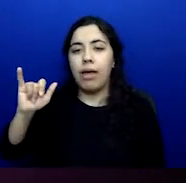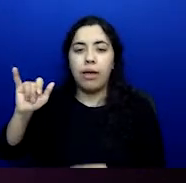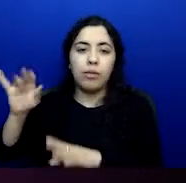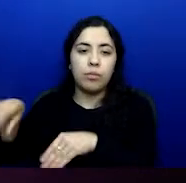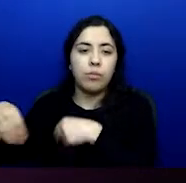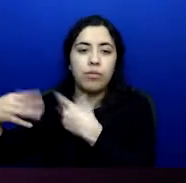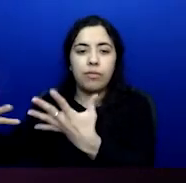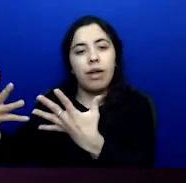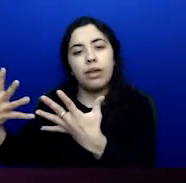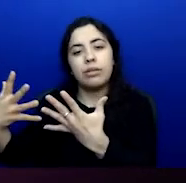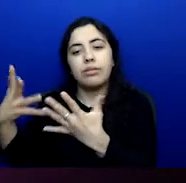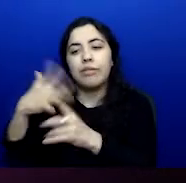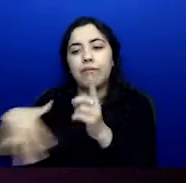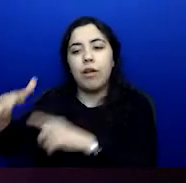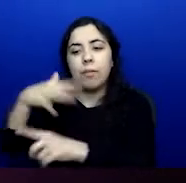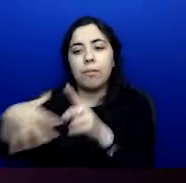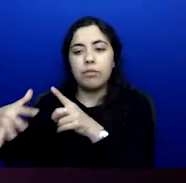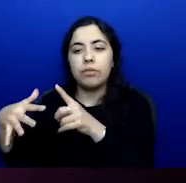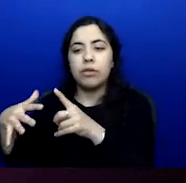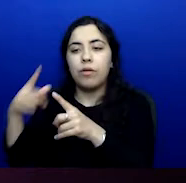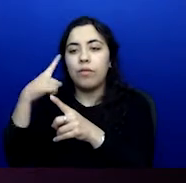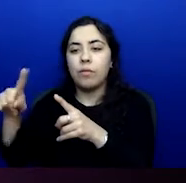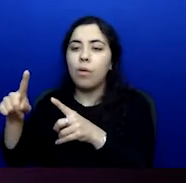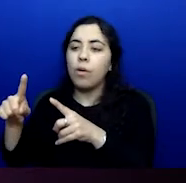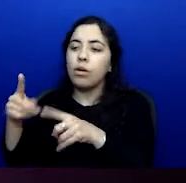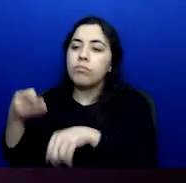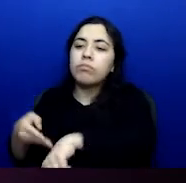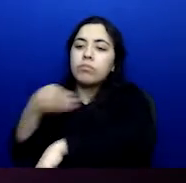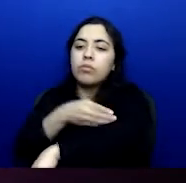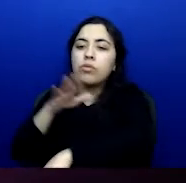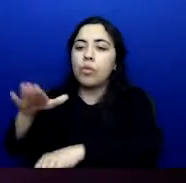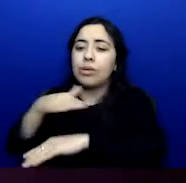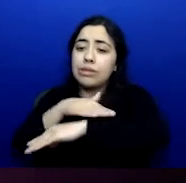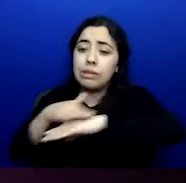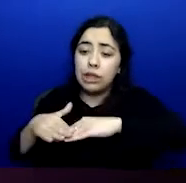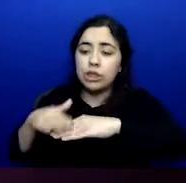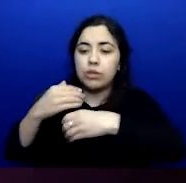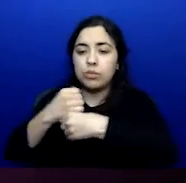running commands against staging or production or development.